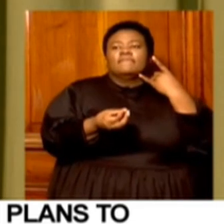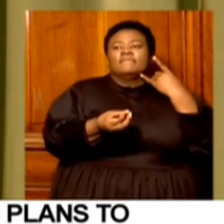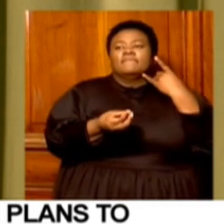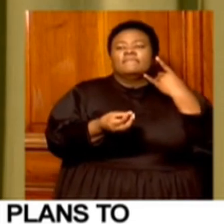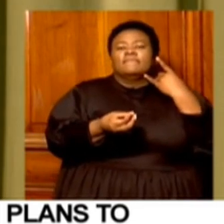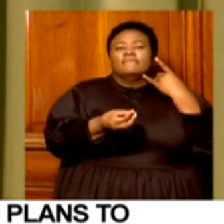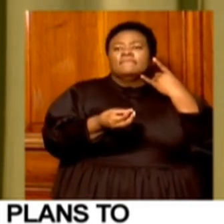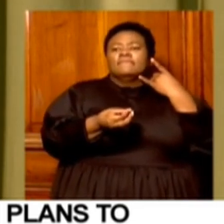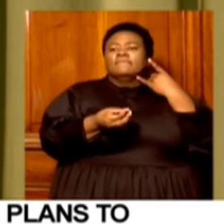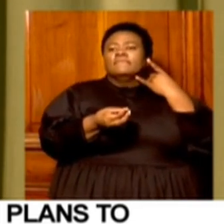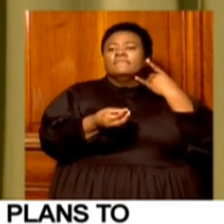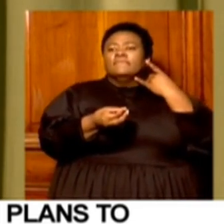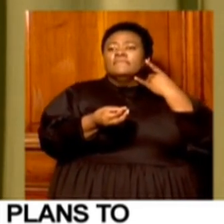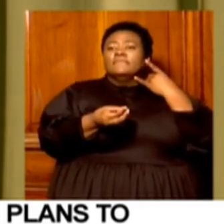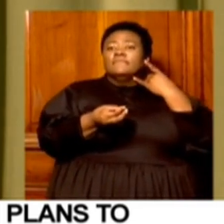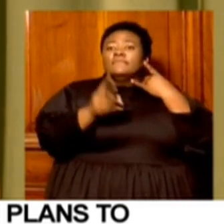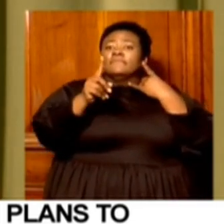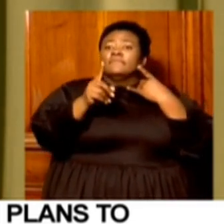Do we say that?